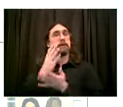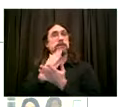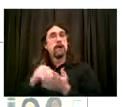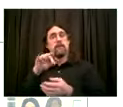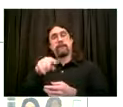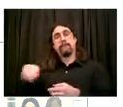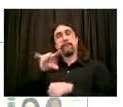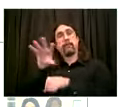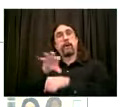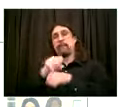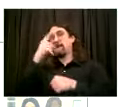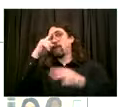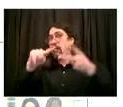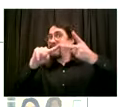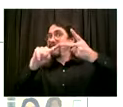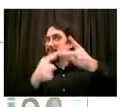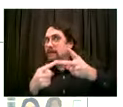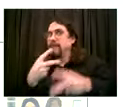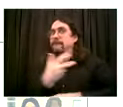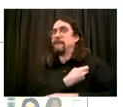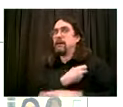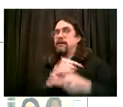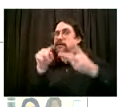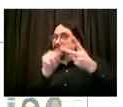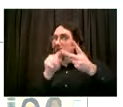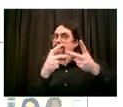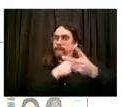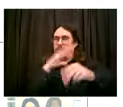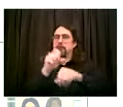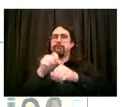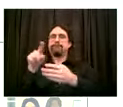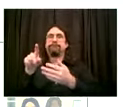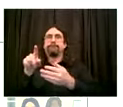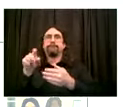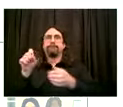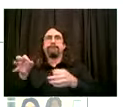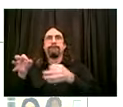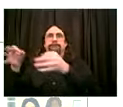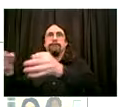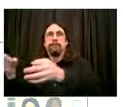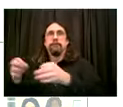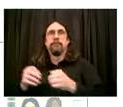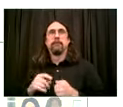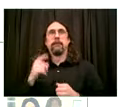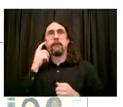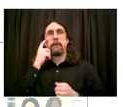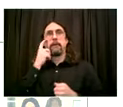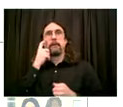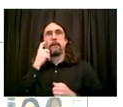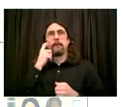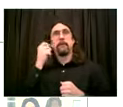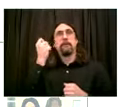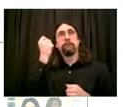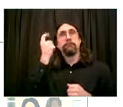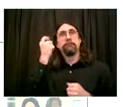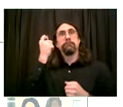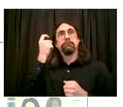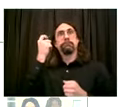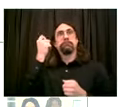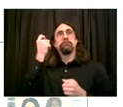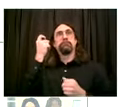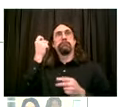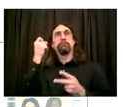were able to get their second dose of vaccine. We didn't have to reschedule any first dose appointments because,